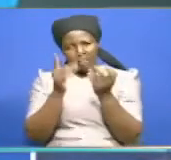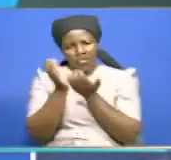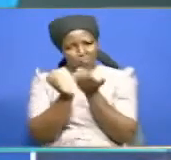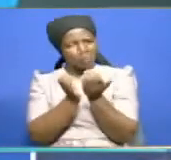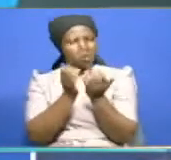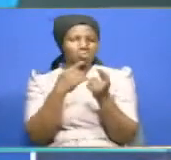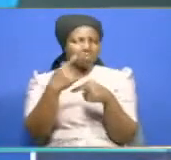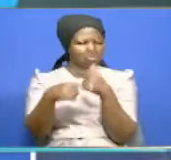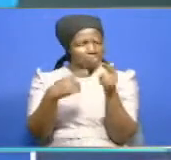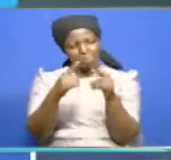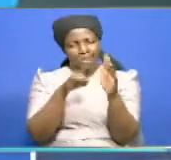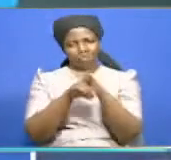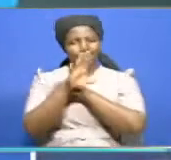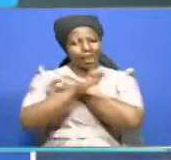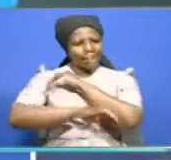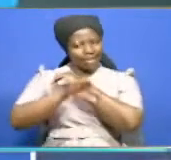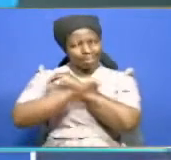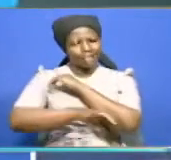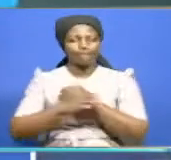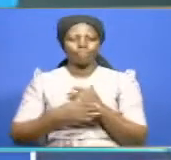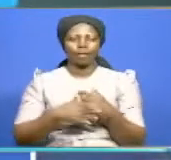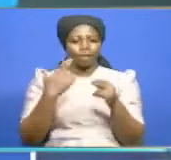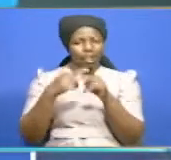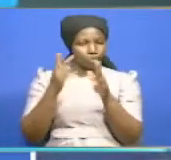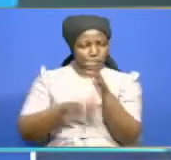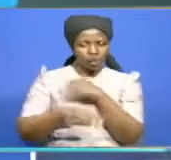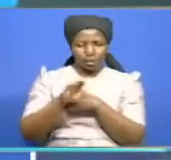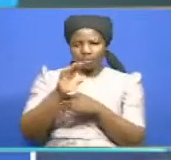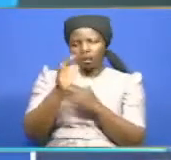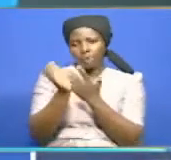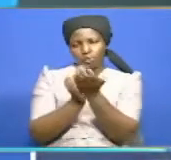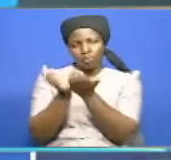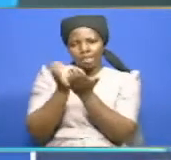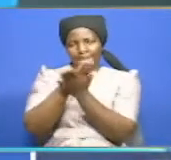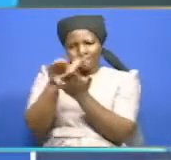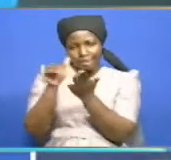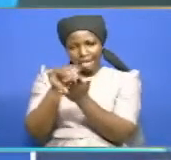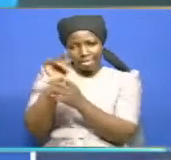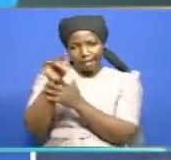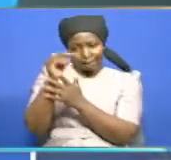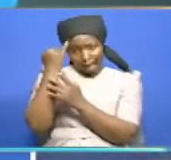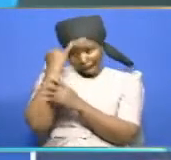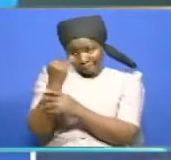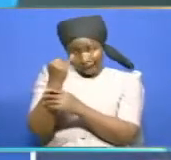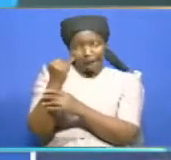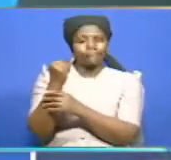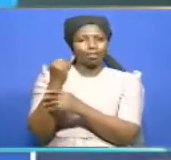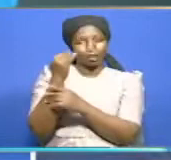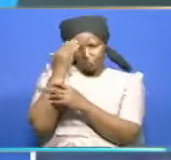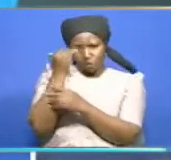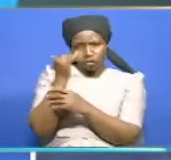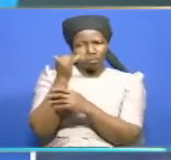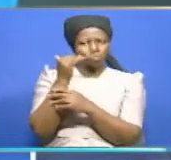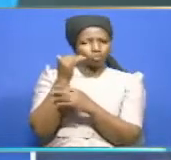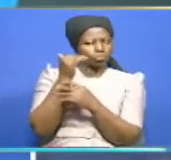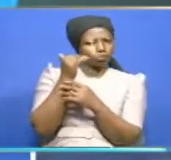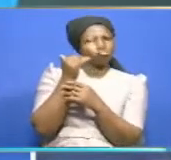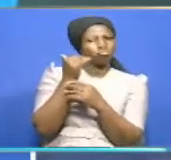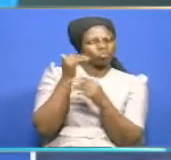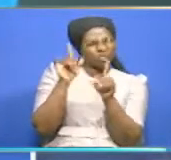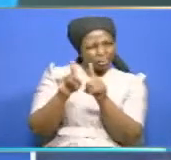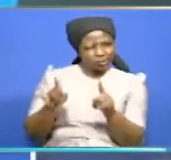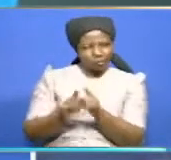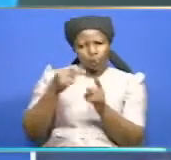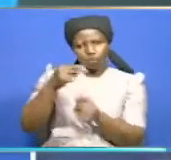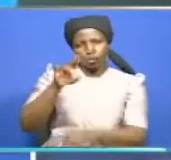businesses across the country, dubbed Biashara Centres. The concept is modeled around the Huduma Number initiative and